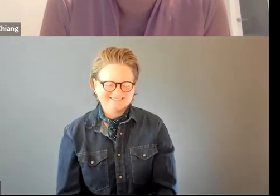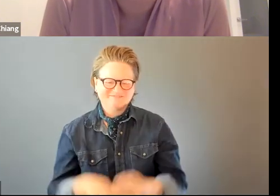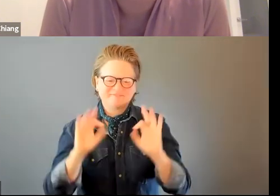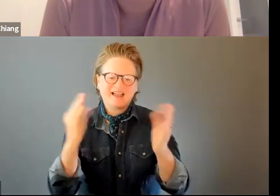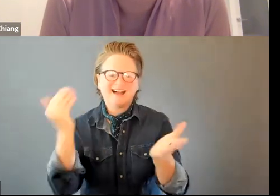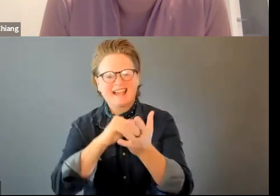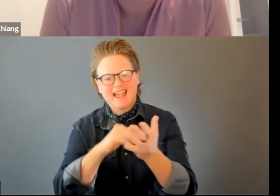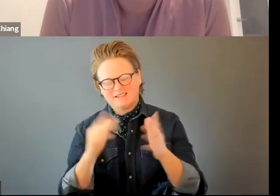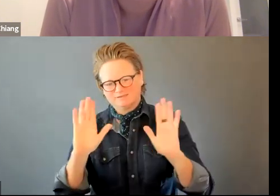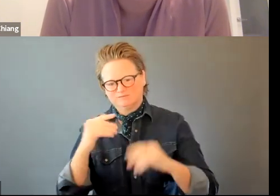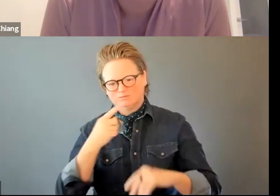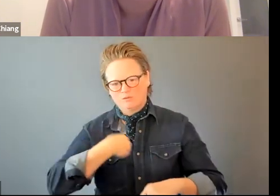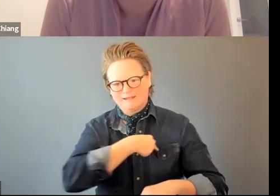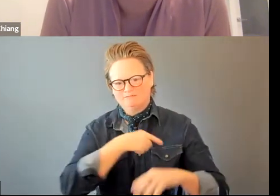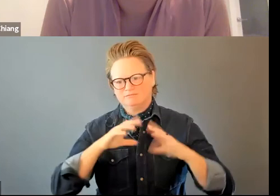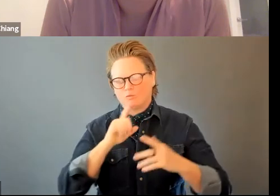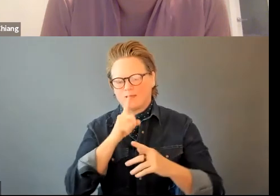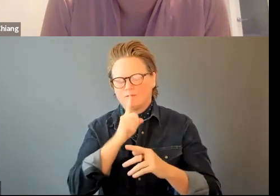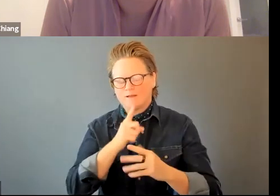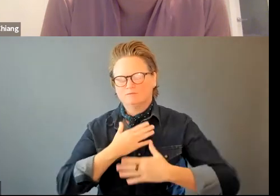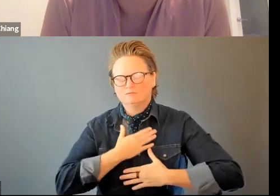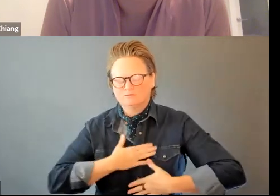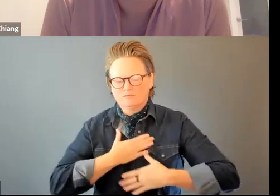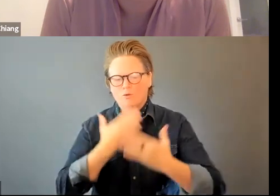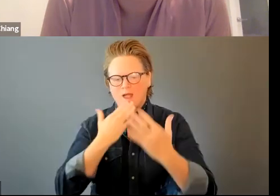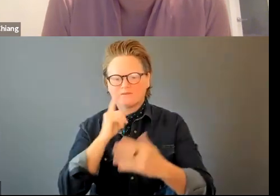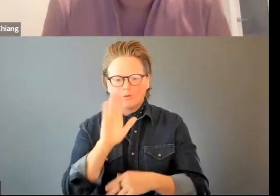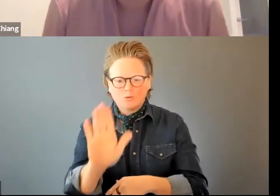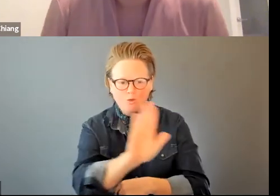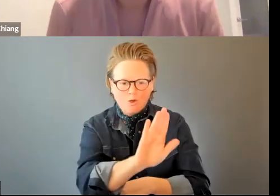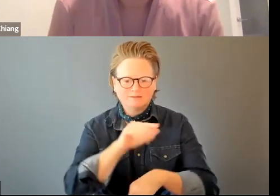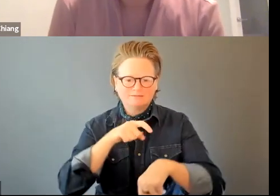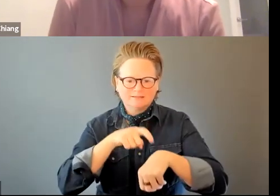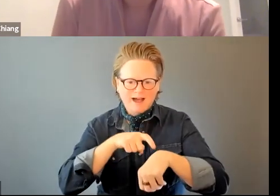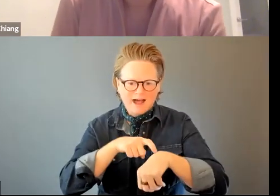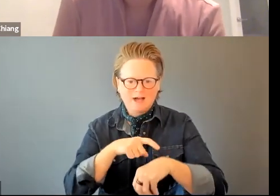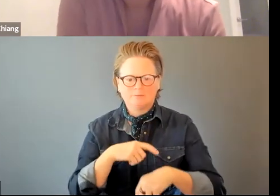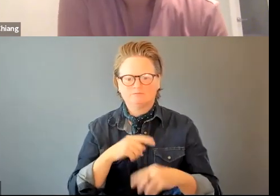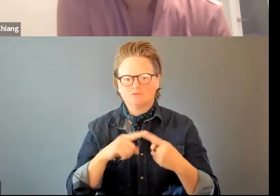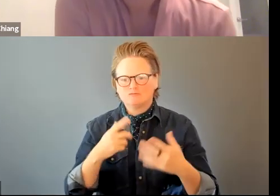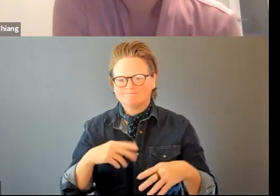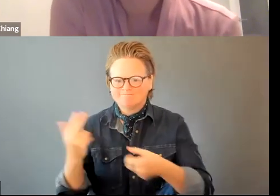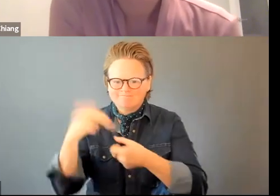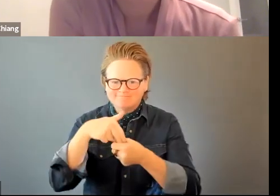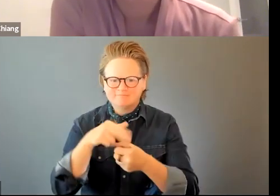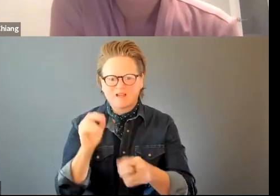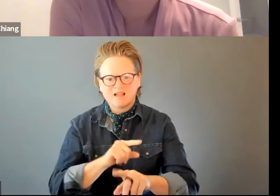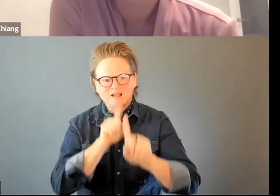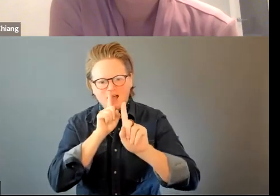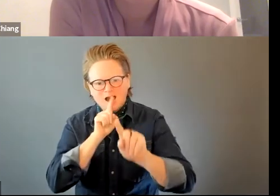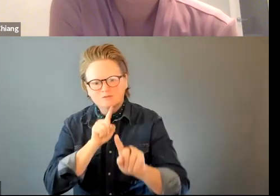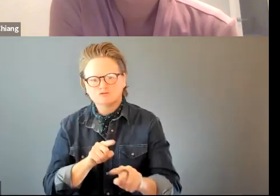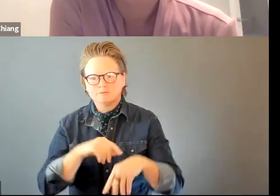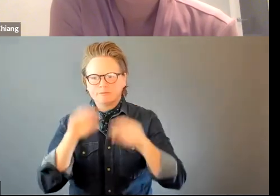Excellent. Yay. Thank you. Again, we really appreciate you taking your